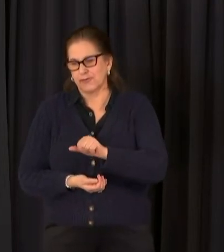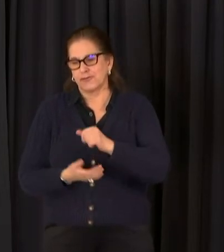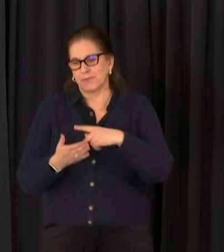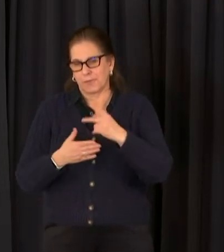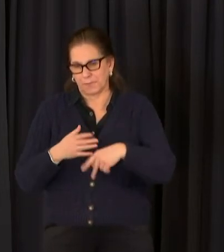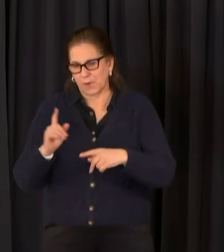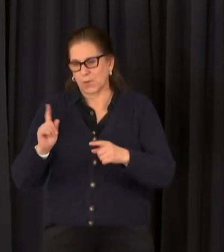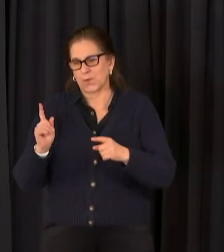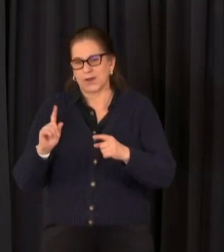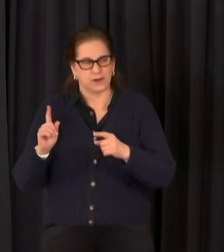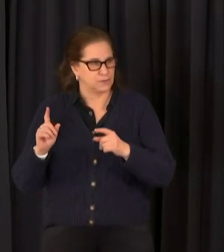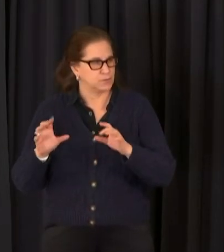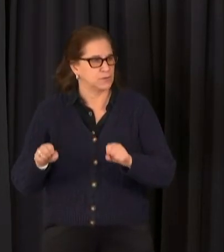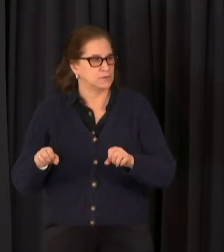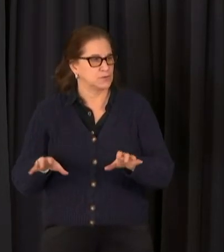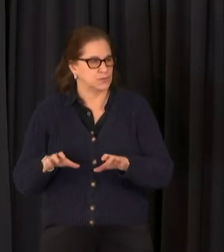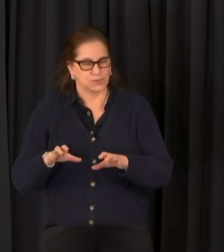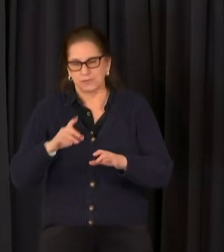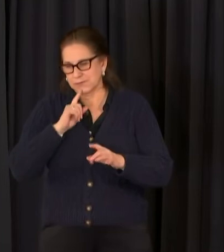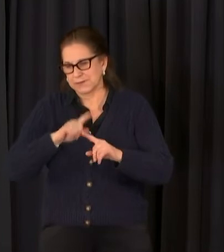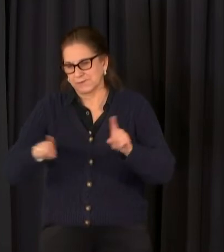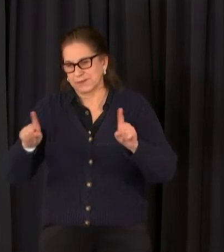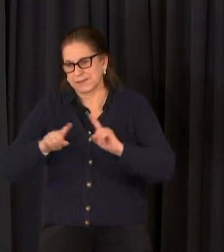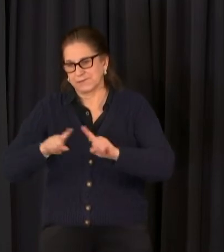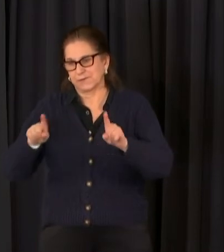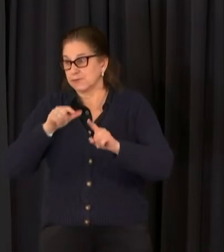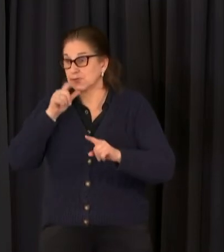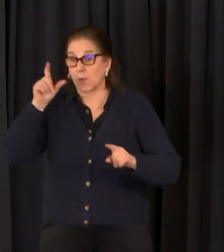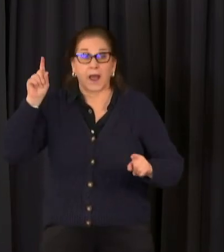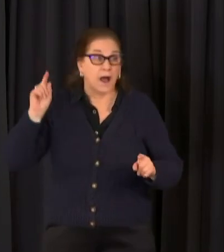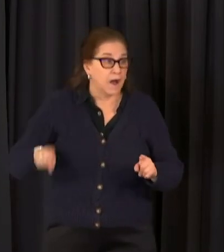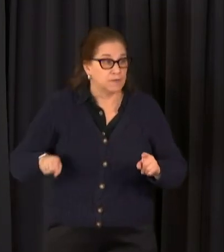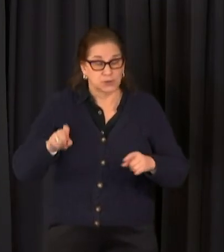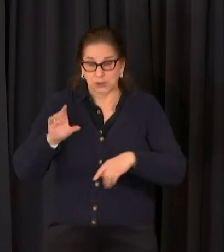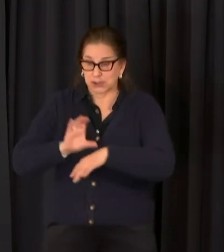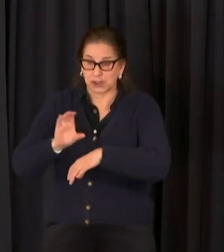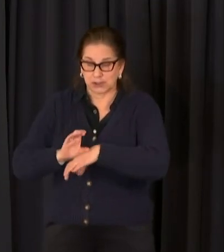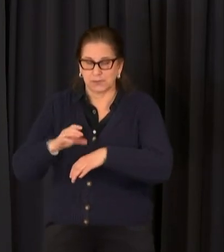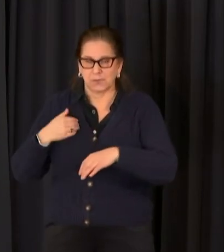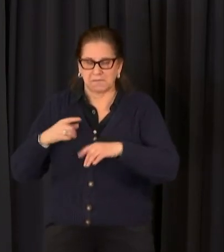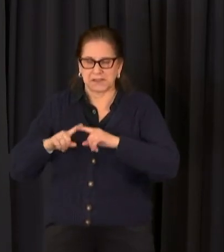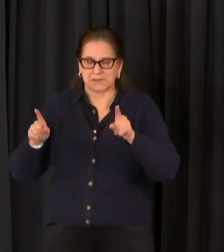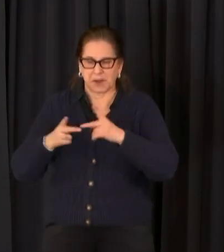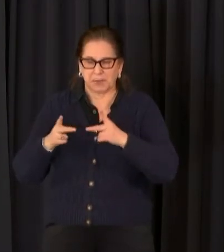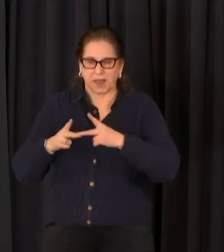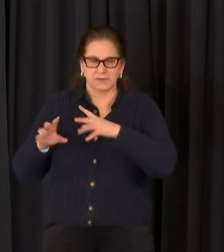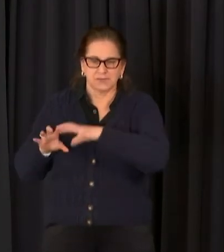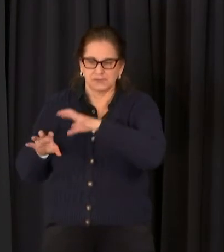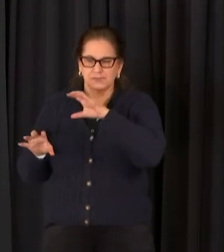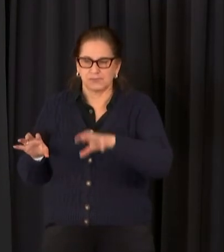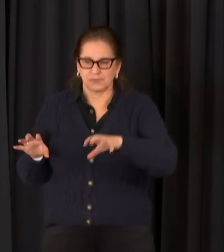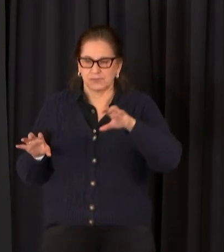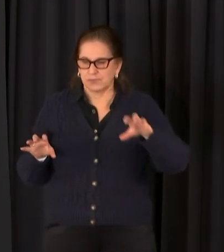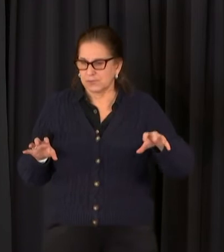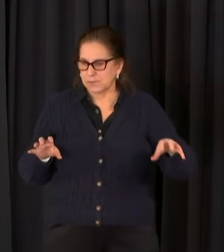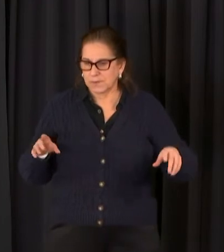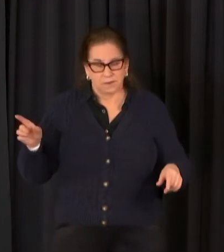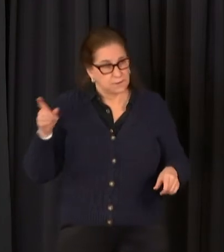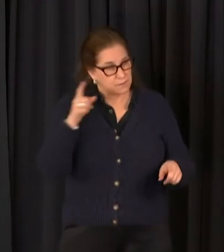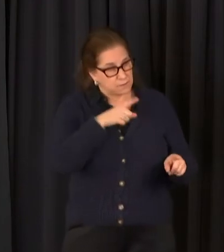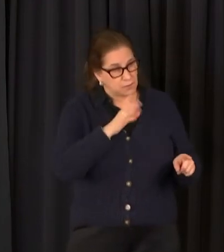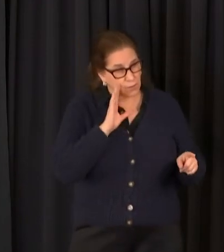actual vaccinating provider. That does not have to be the church itself. You're calling this a pilot. Is this something you're looking to expand?